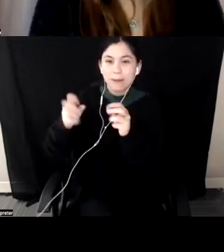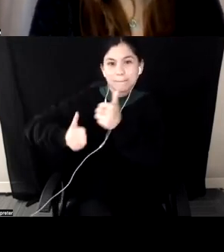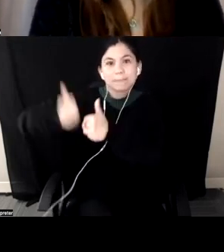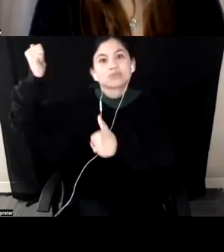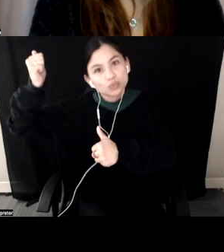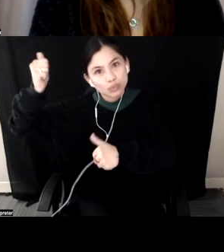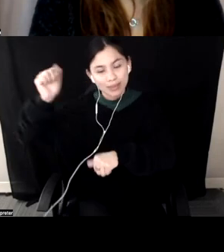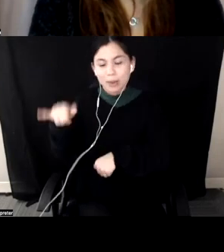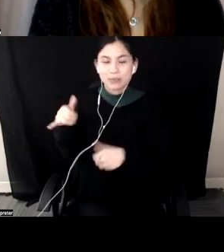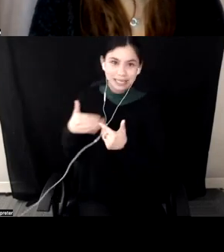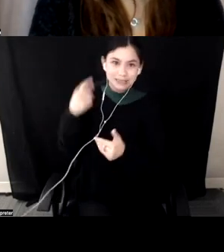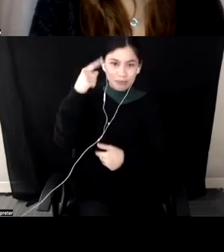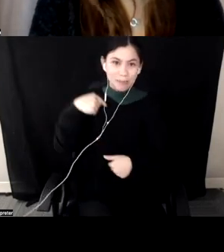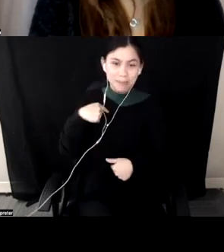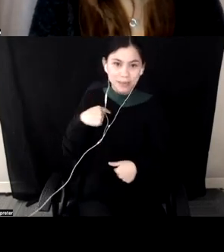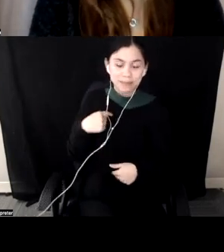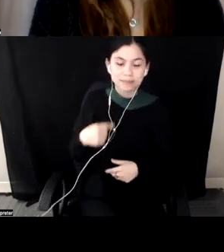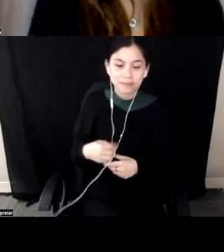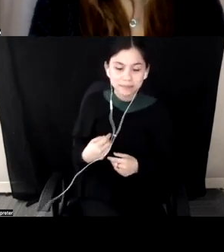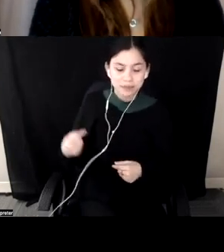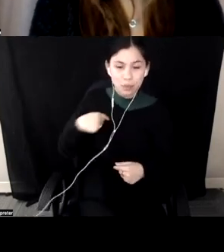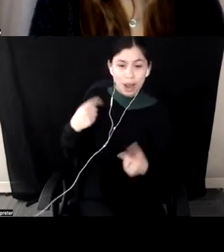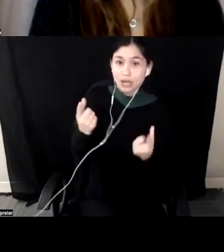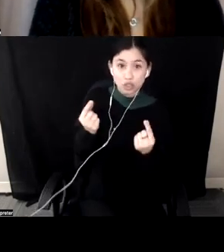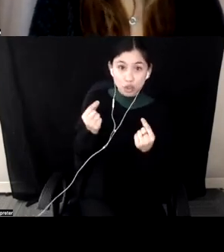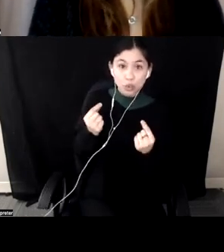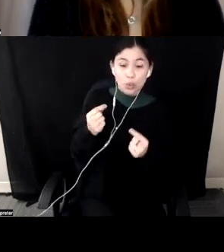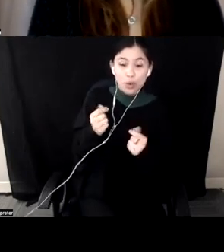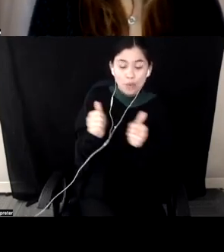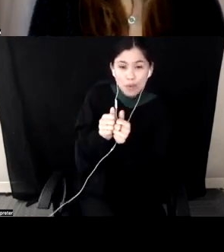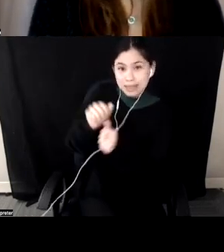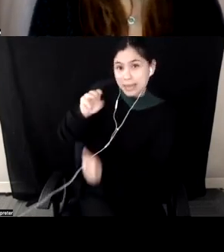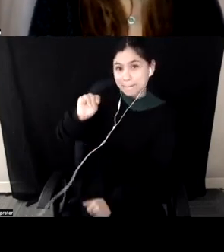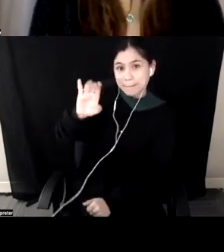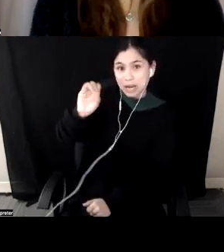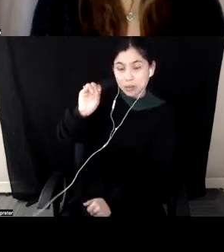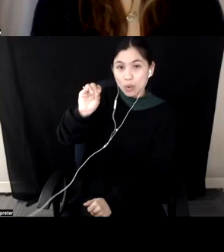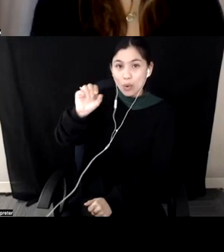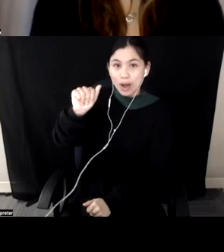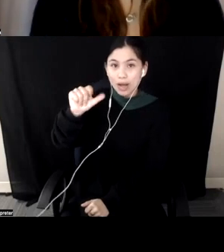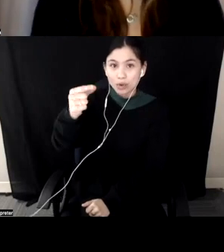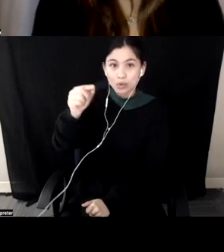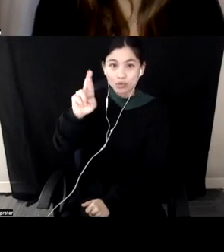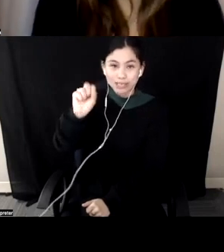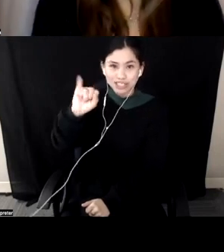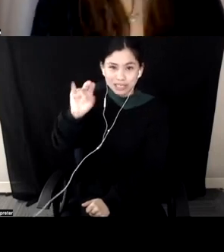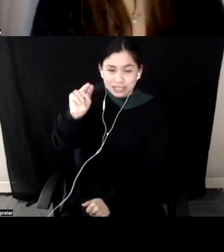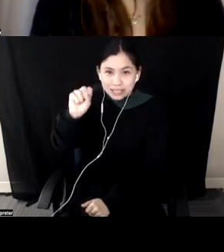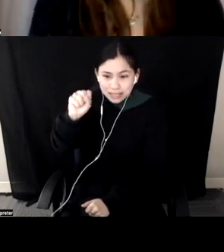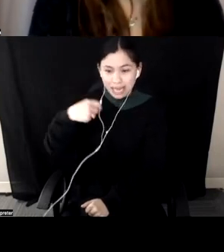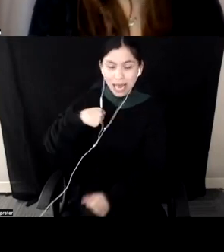society. So I would disassociate when microaggressions would happen and say, well, they're not talking about me.